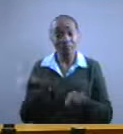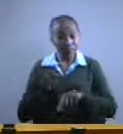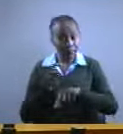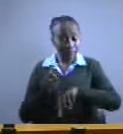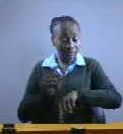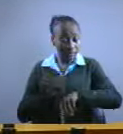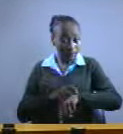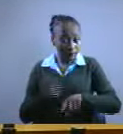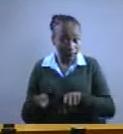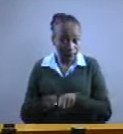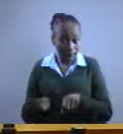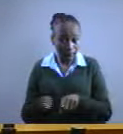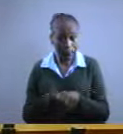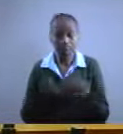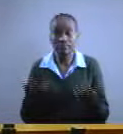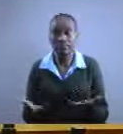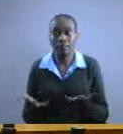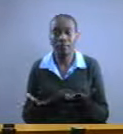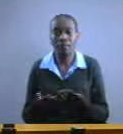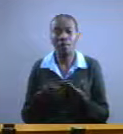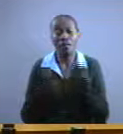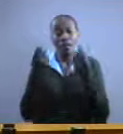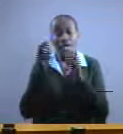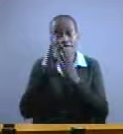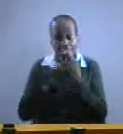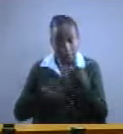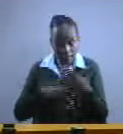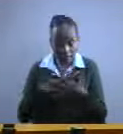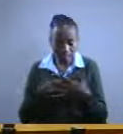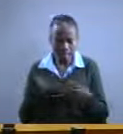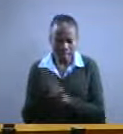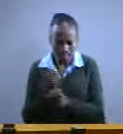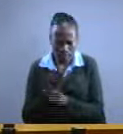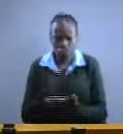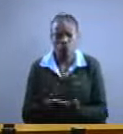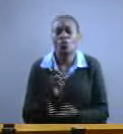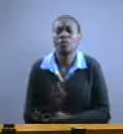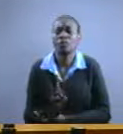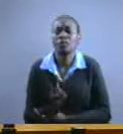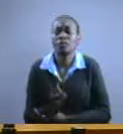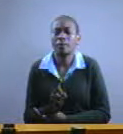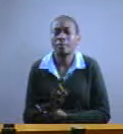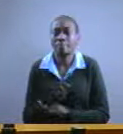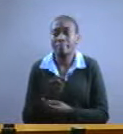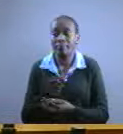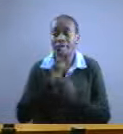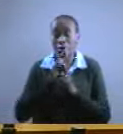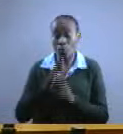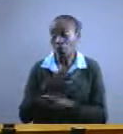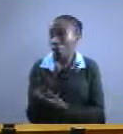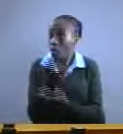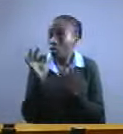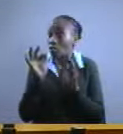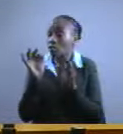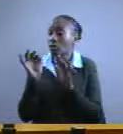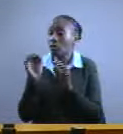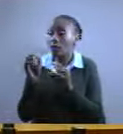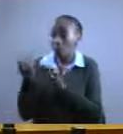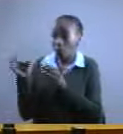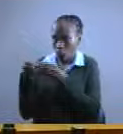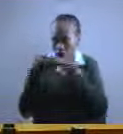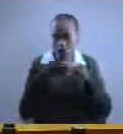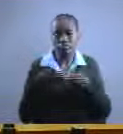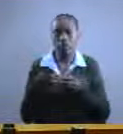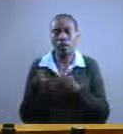and members, the regulatory framework must ensure appropriate accountability of regulators. The bill updates